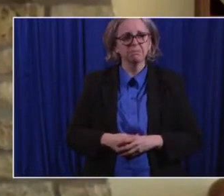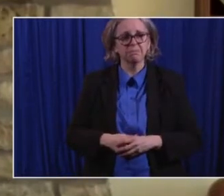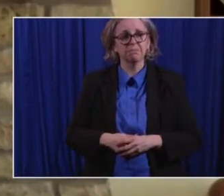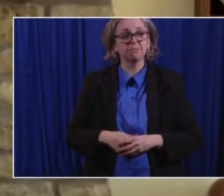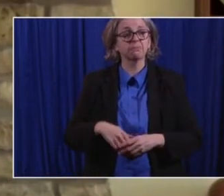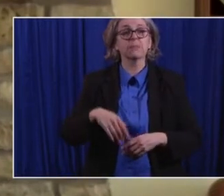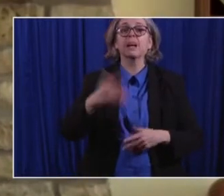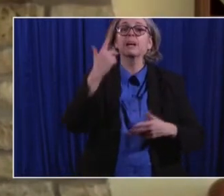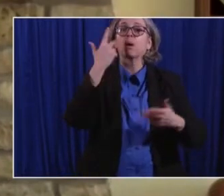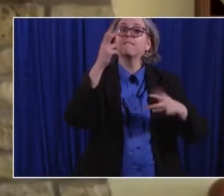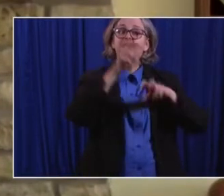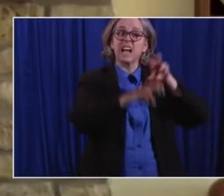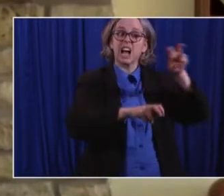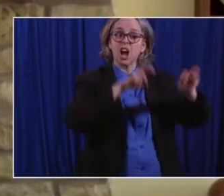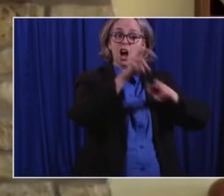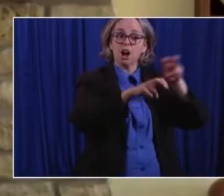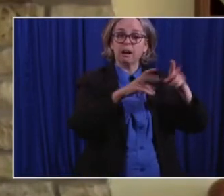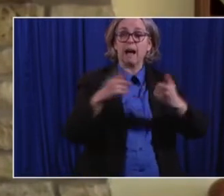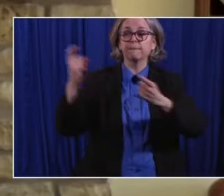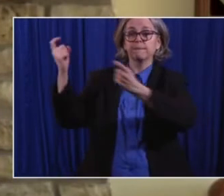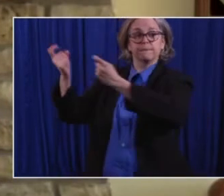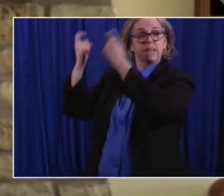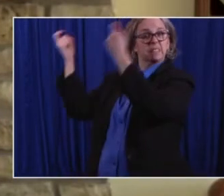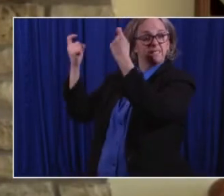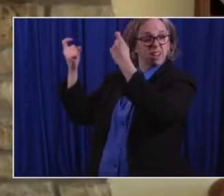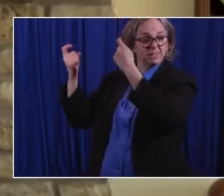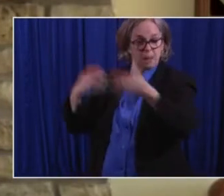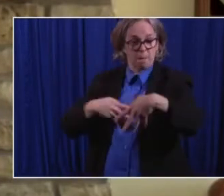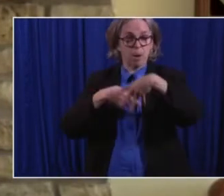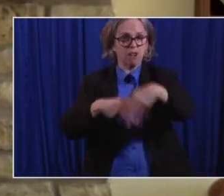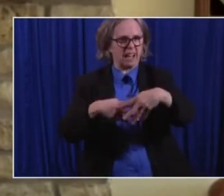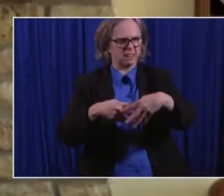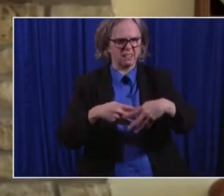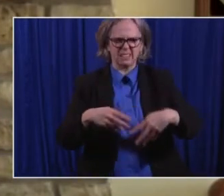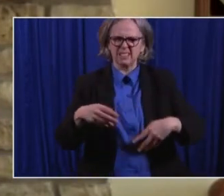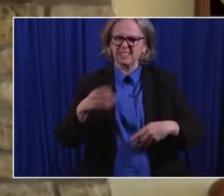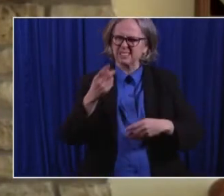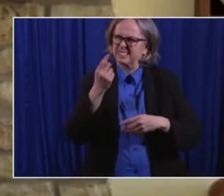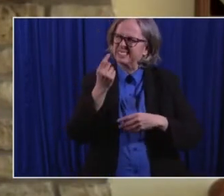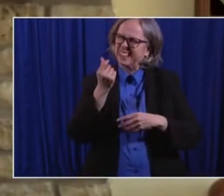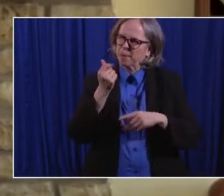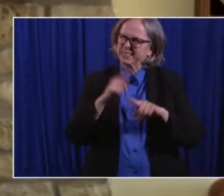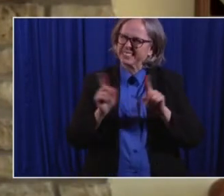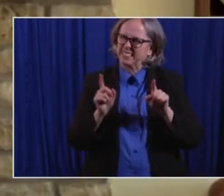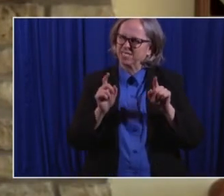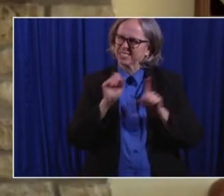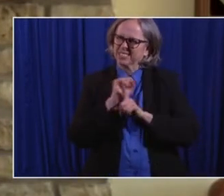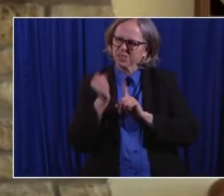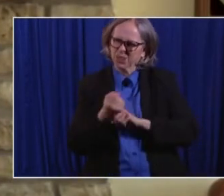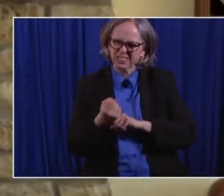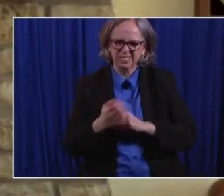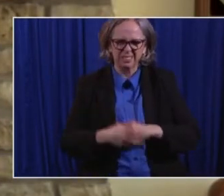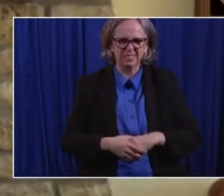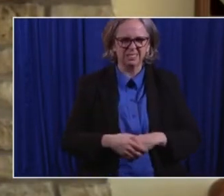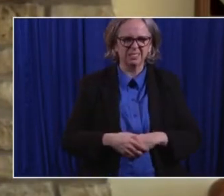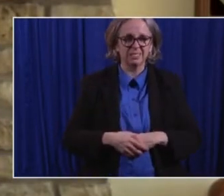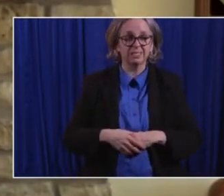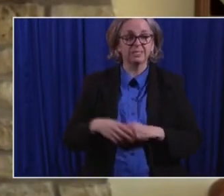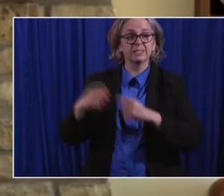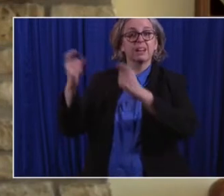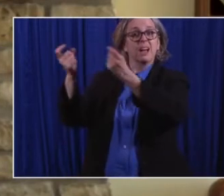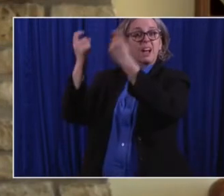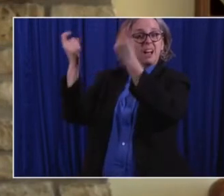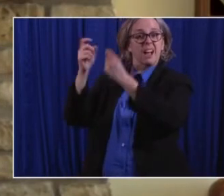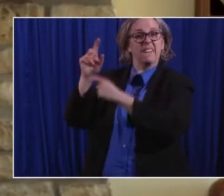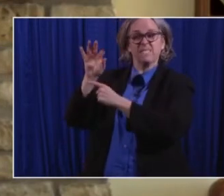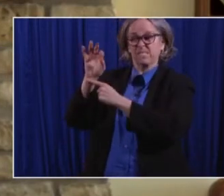and parades. You know, they're a little different. Particularly, you know, festivals can have a lot of people gathering very, very closely. We